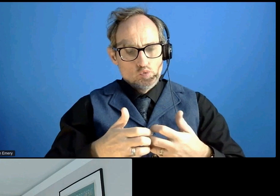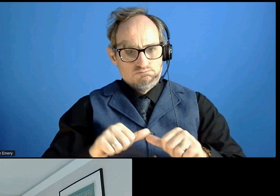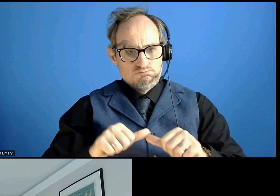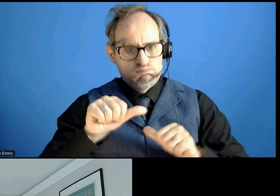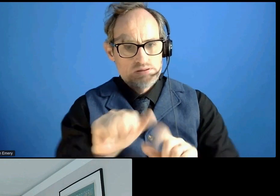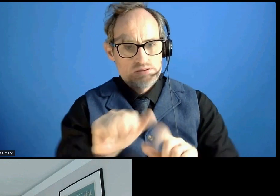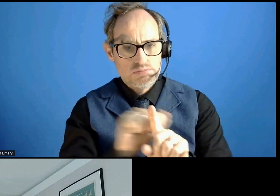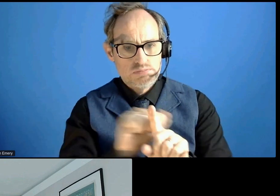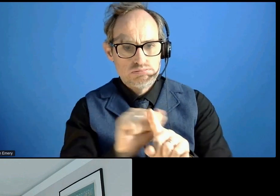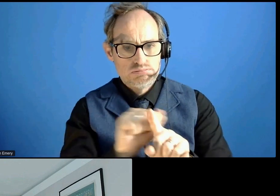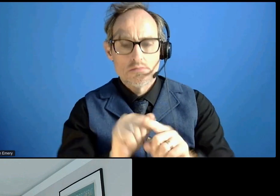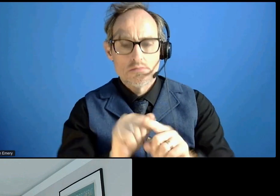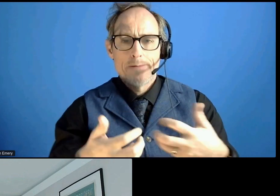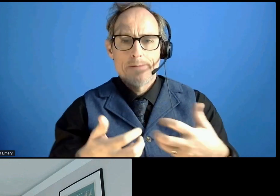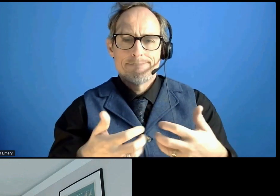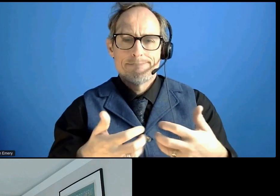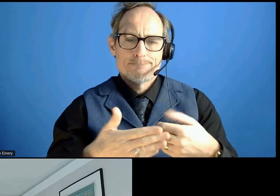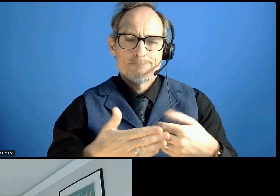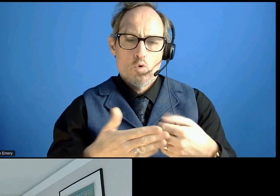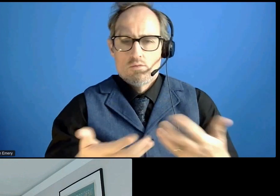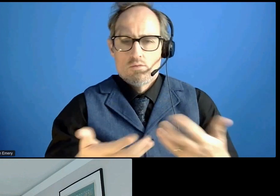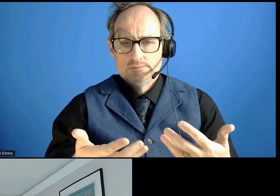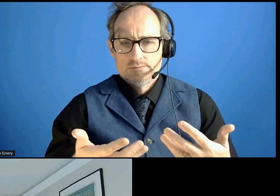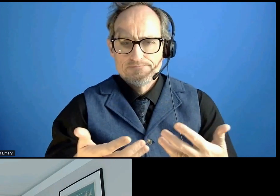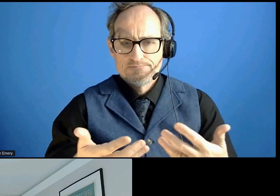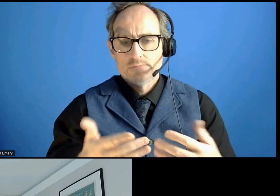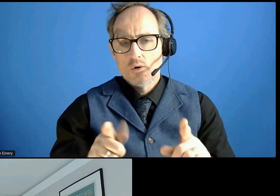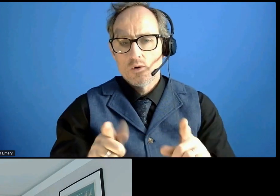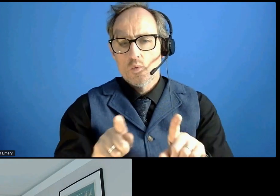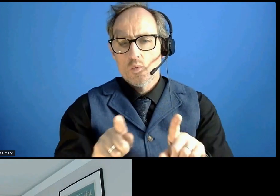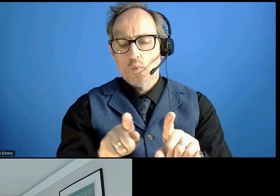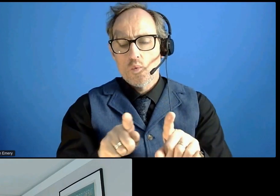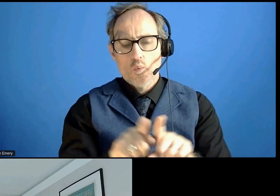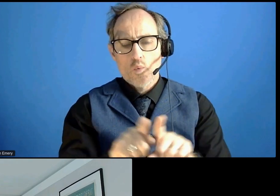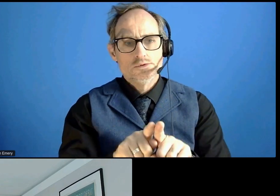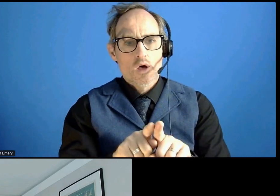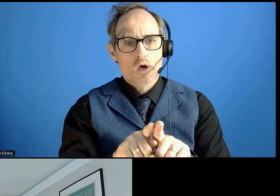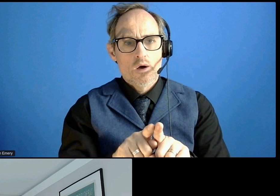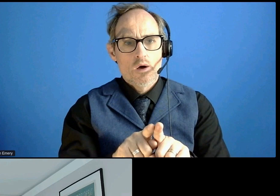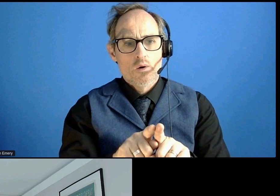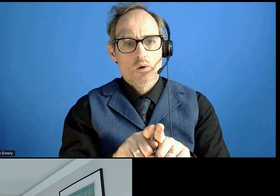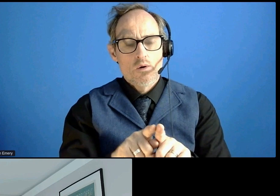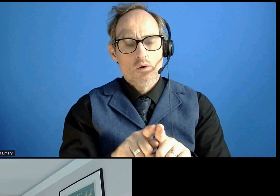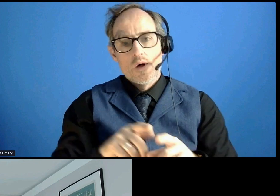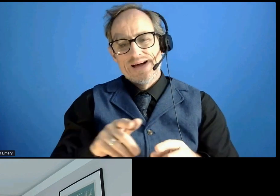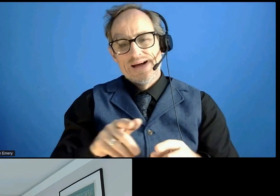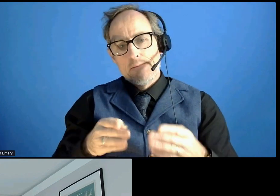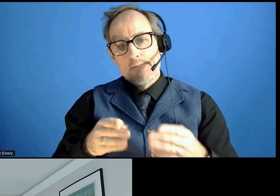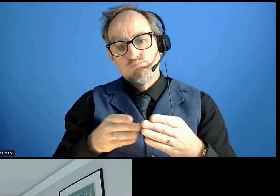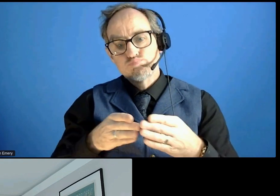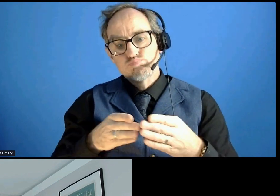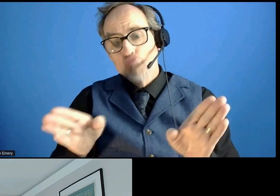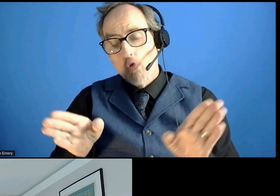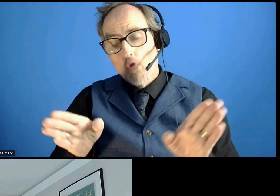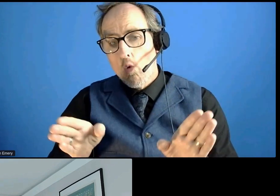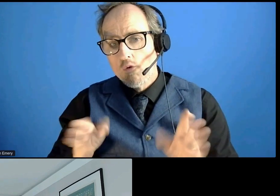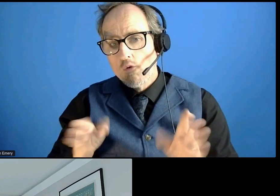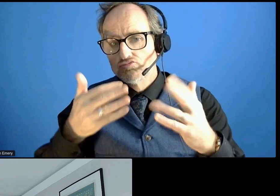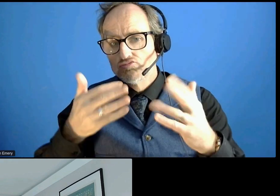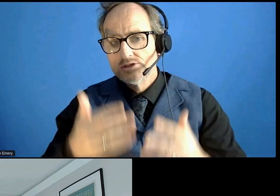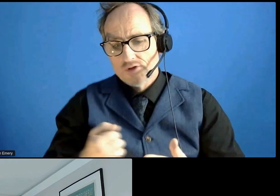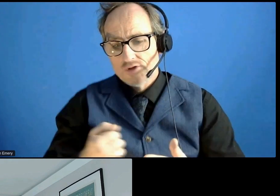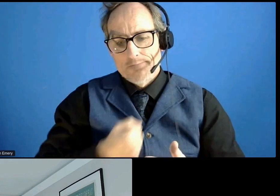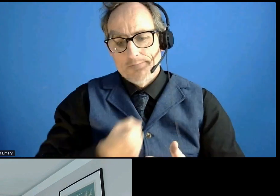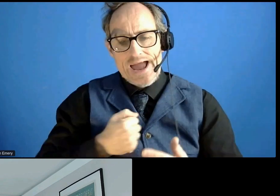There's also, more broadly, that is not my area of responsibility. I'm doing this job